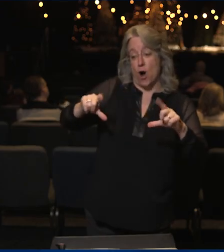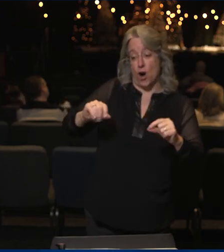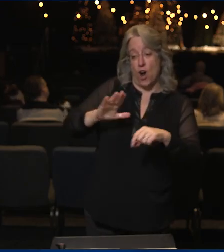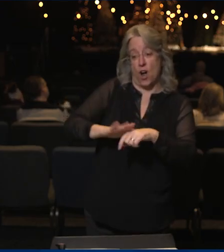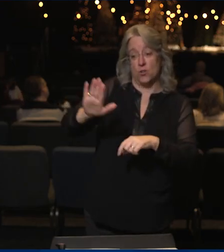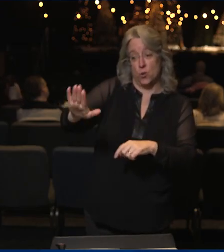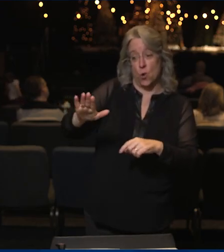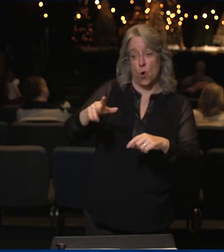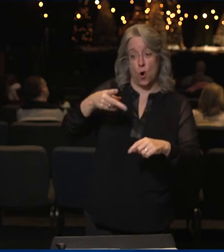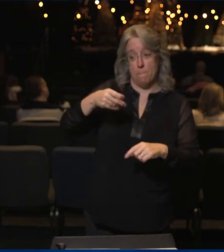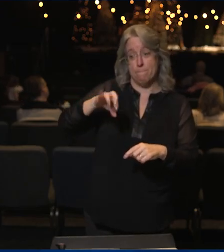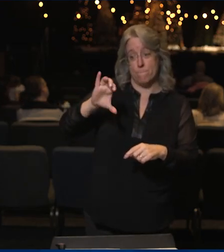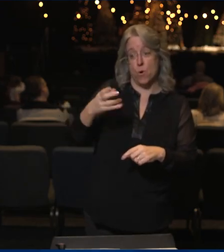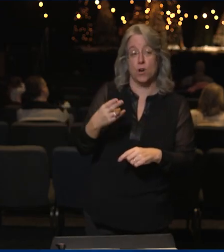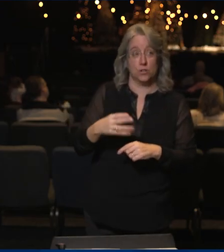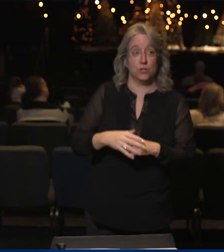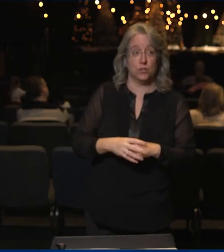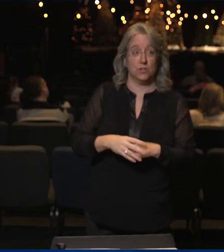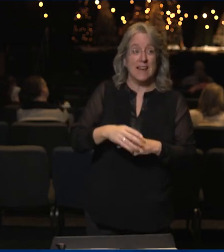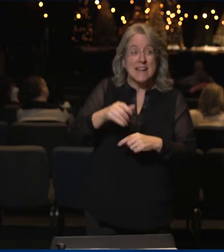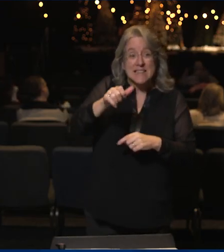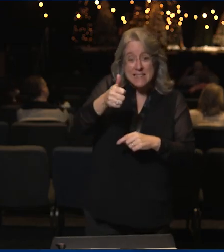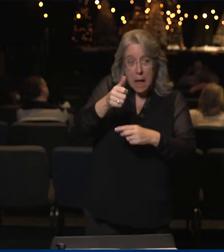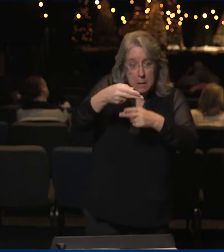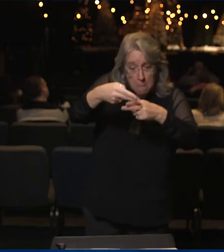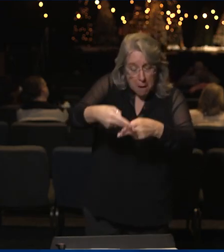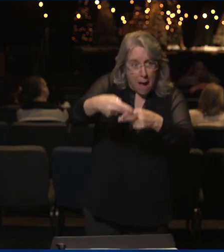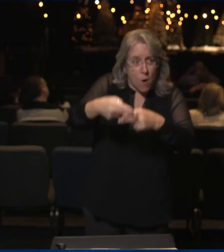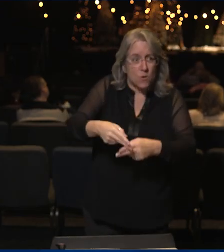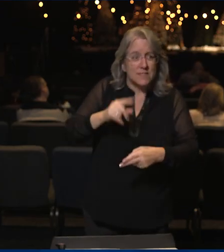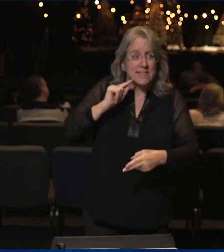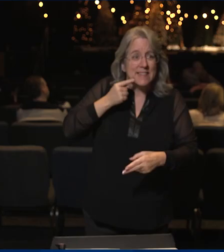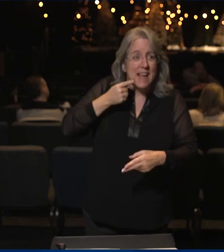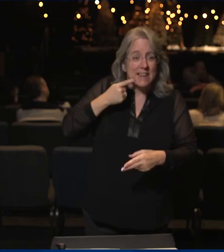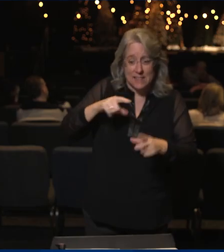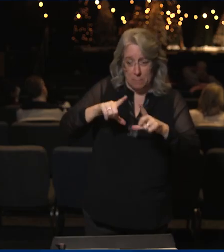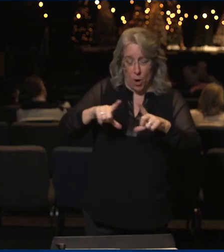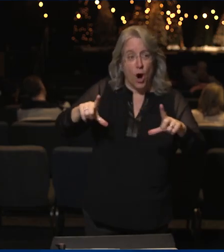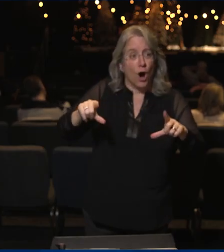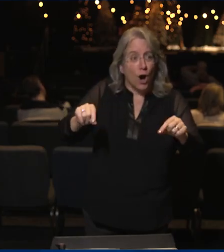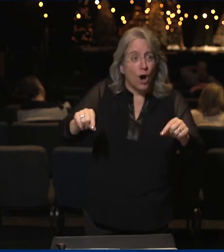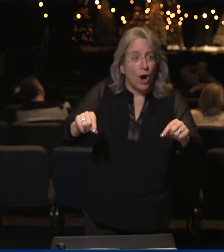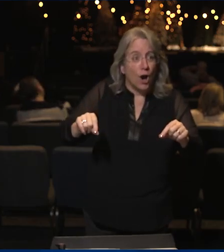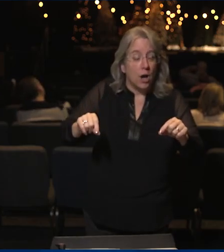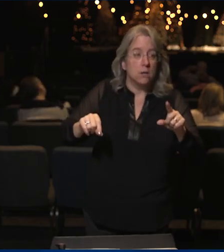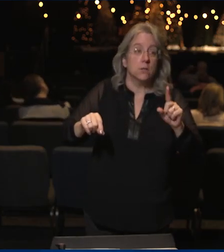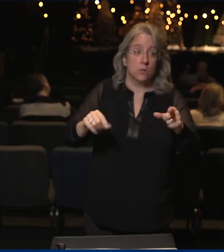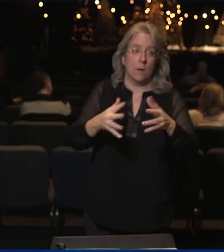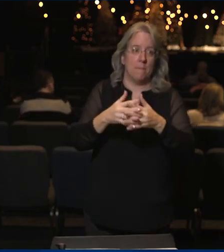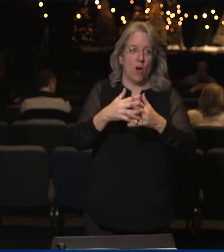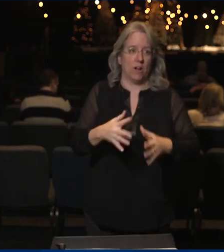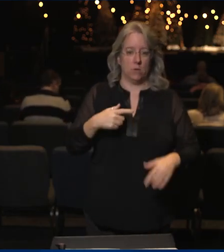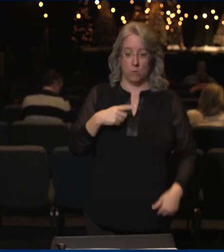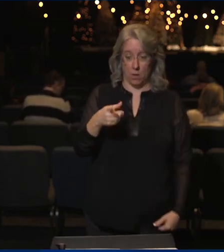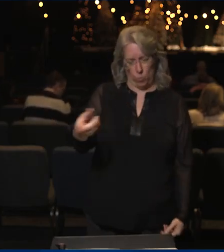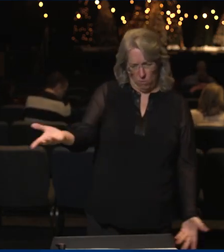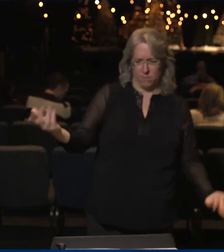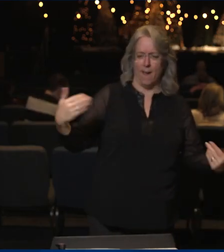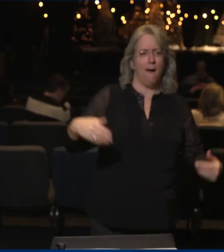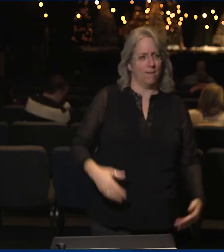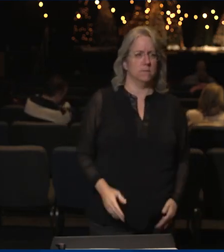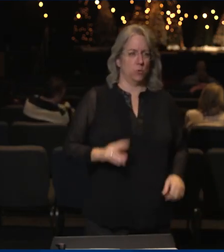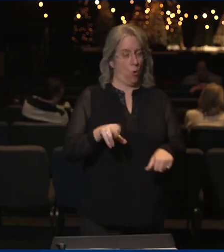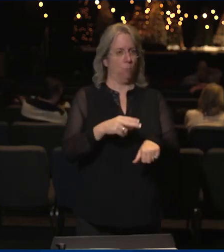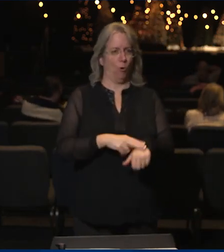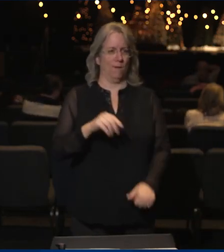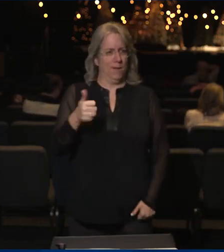pounds. Did you hear that? A 10-pound candy bar. You're American, so you're like, yeah, of course.